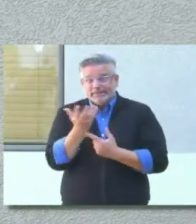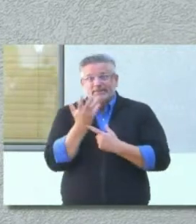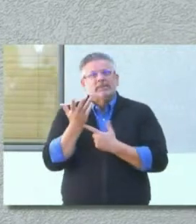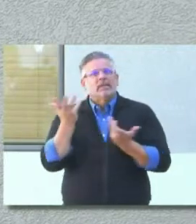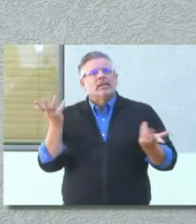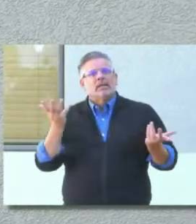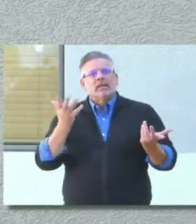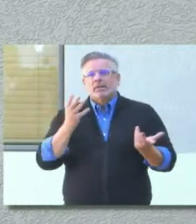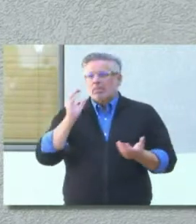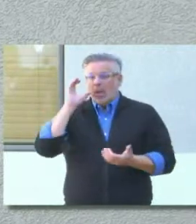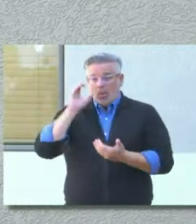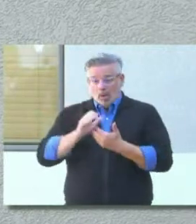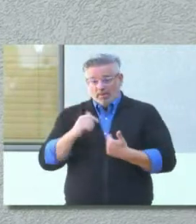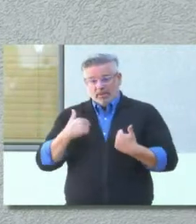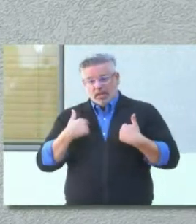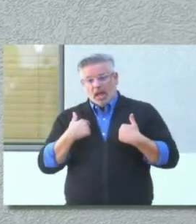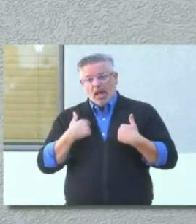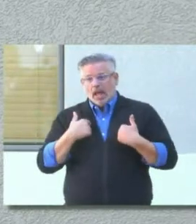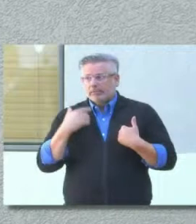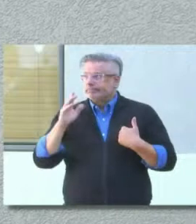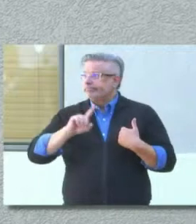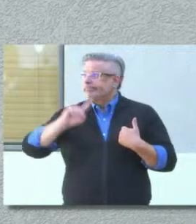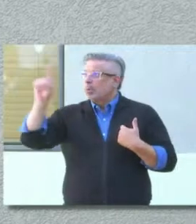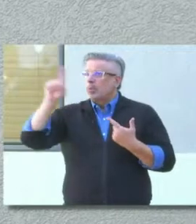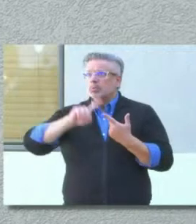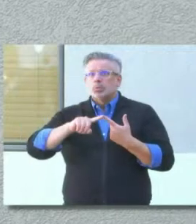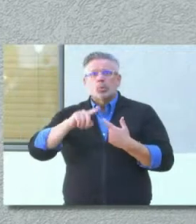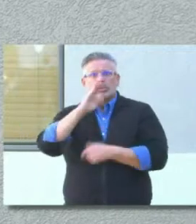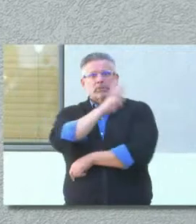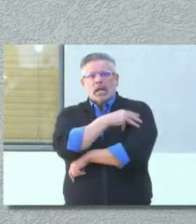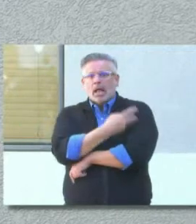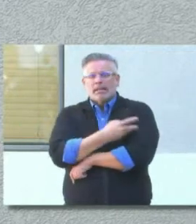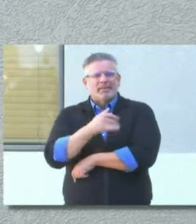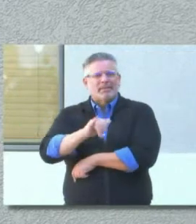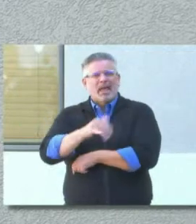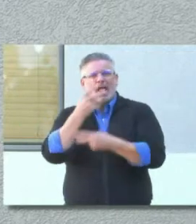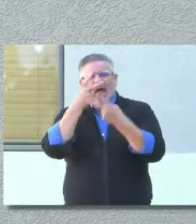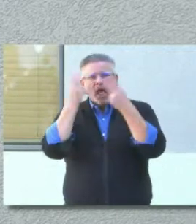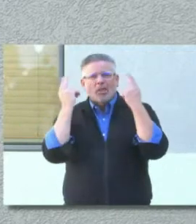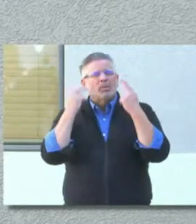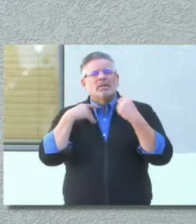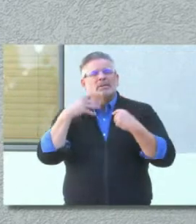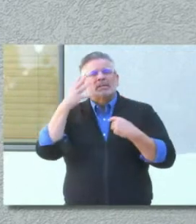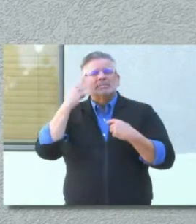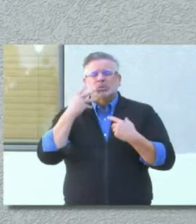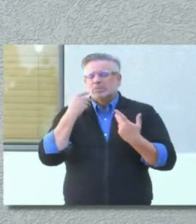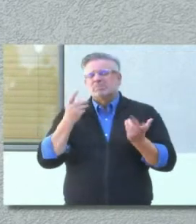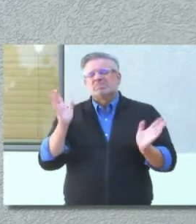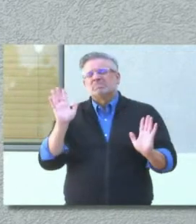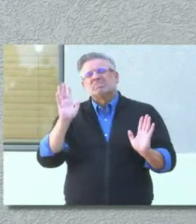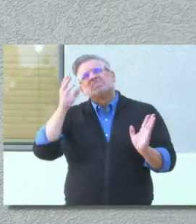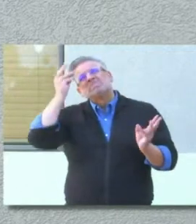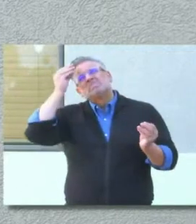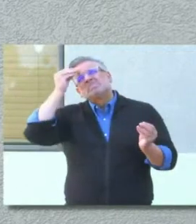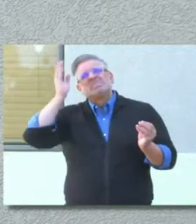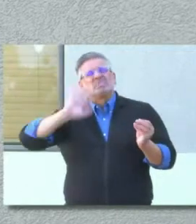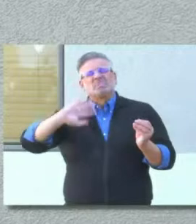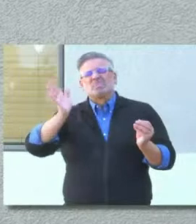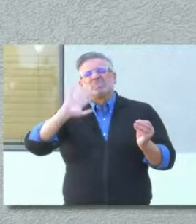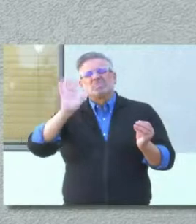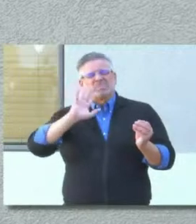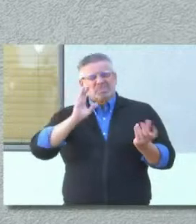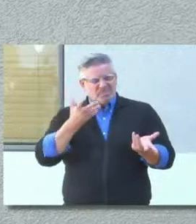miss, both my wife and I, that Halloween, that experience, and had an opportunity to think through that, how many